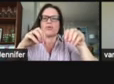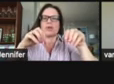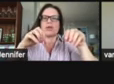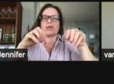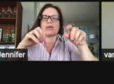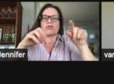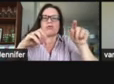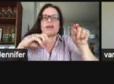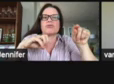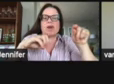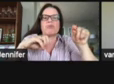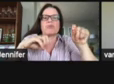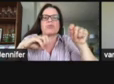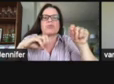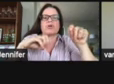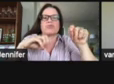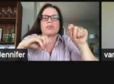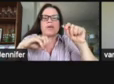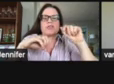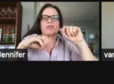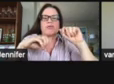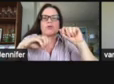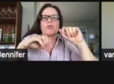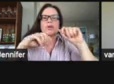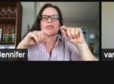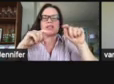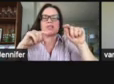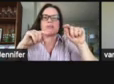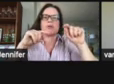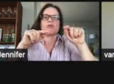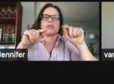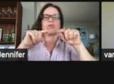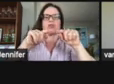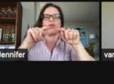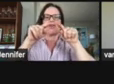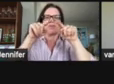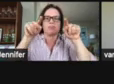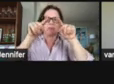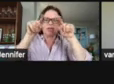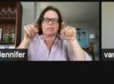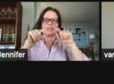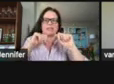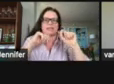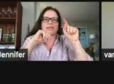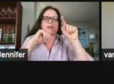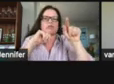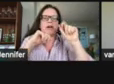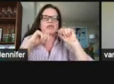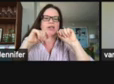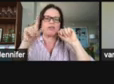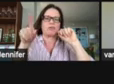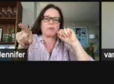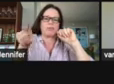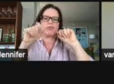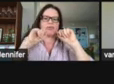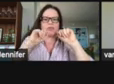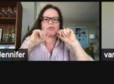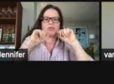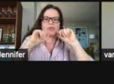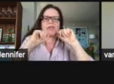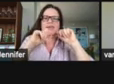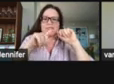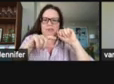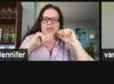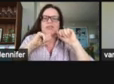So, I mean, like, so Greg's grandmother was a quilter, and we have some of her quilts, and his mother can look at all the pieces in it and say, that was my dress, that was my brother's